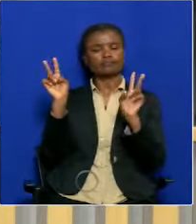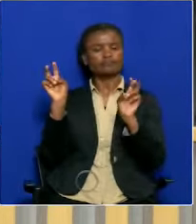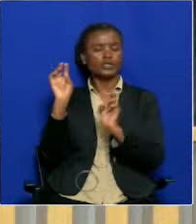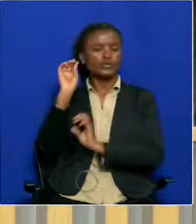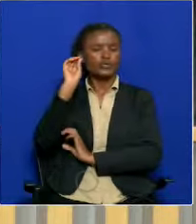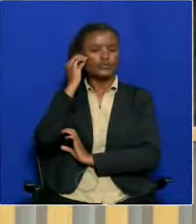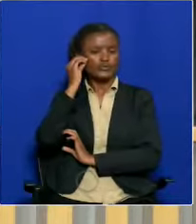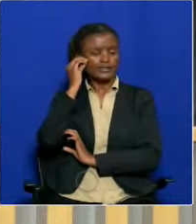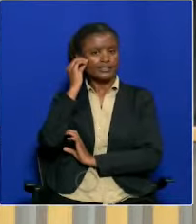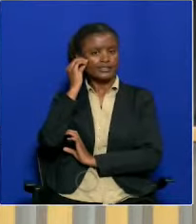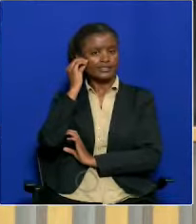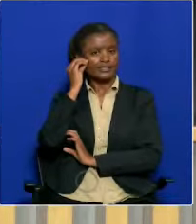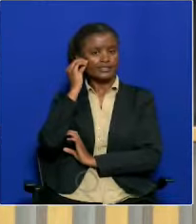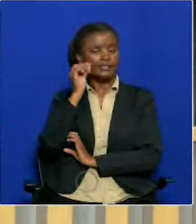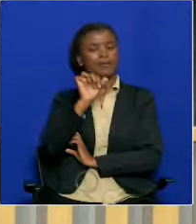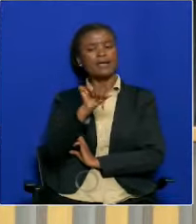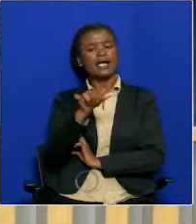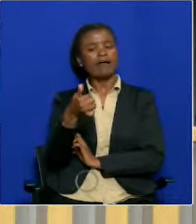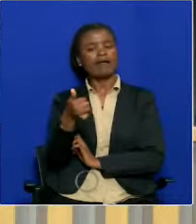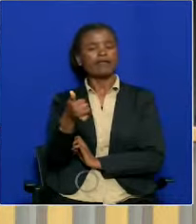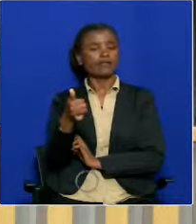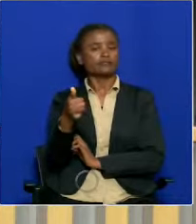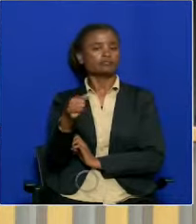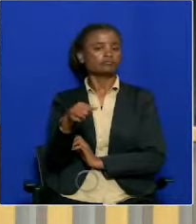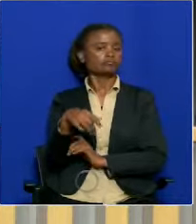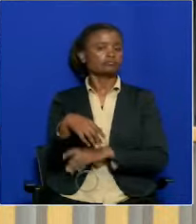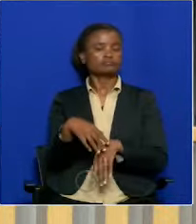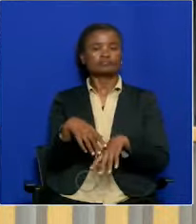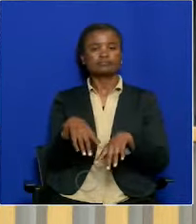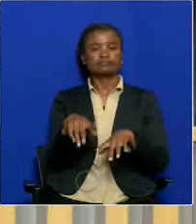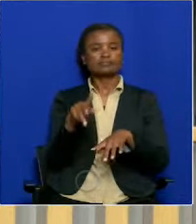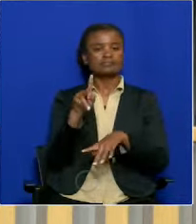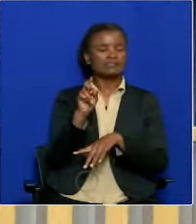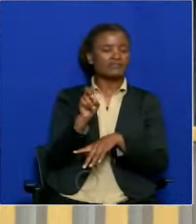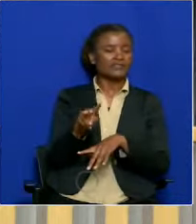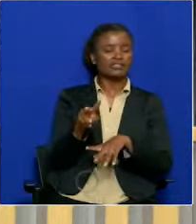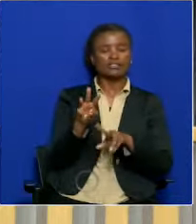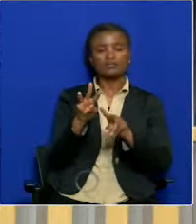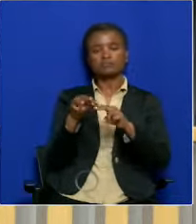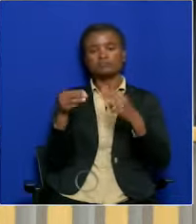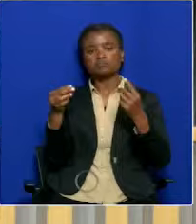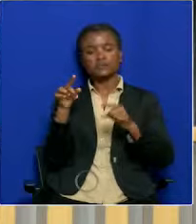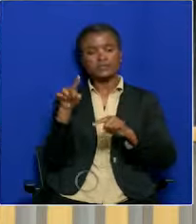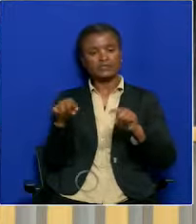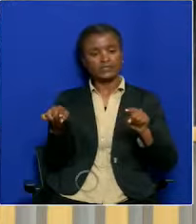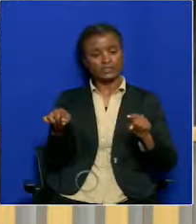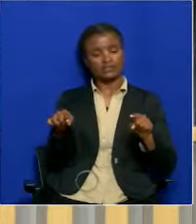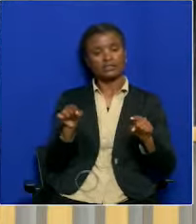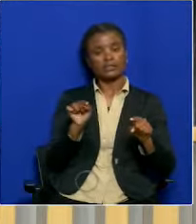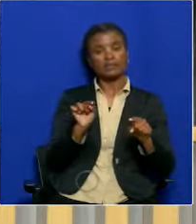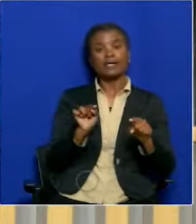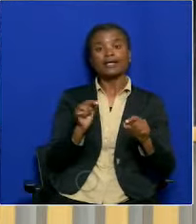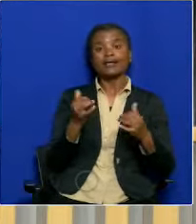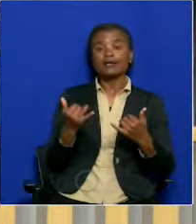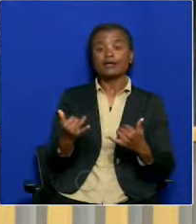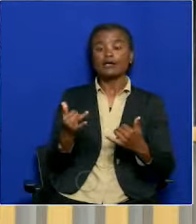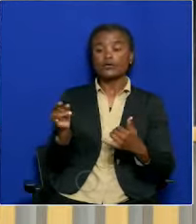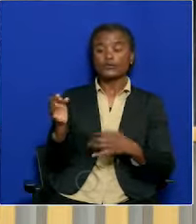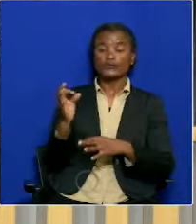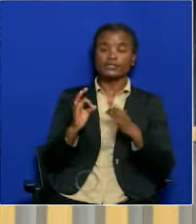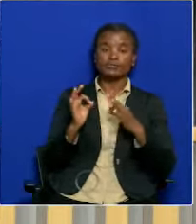News 24. And look at that in the light of you saying you have a